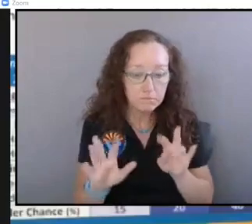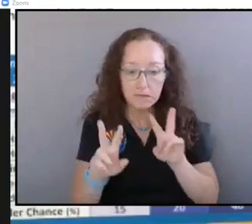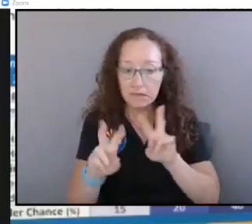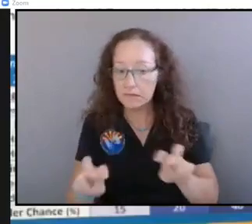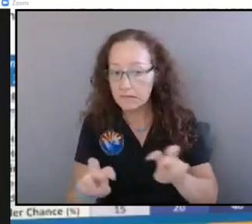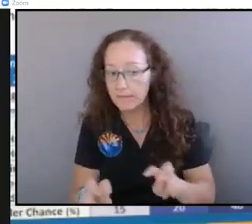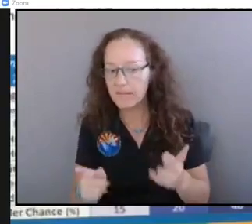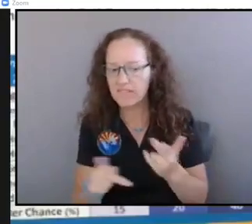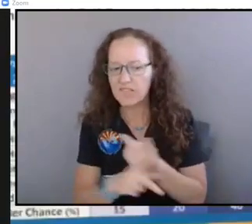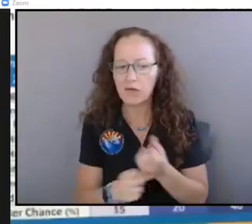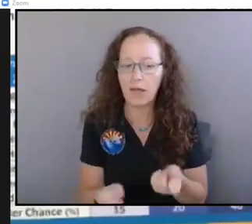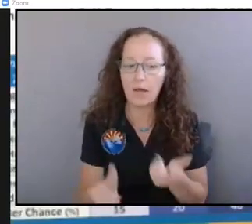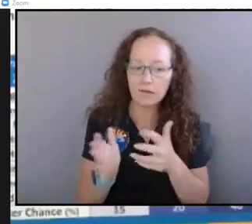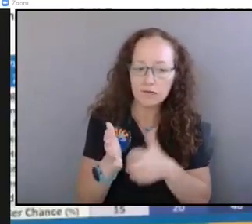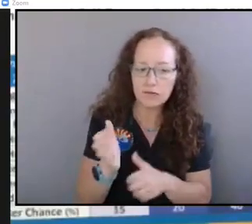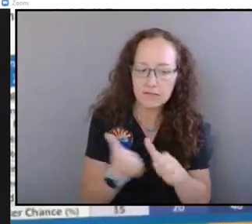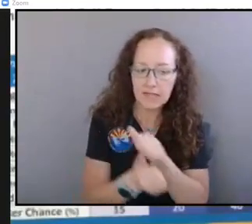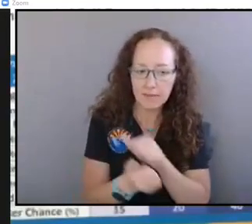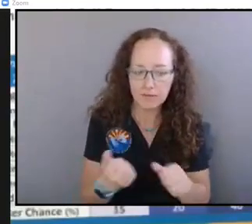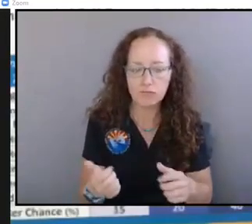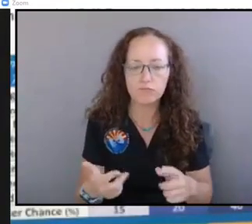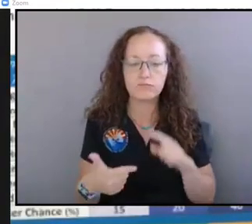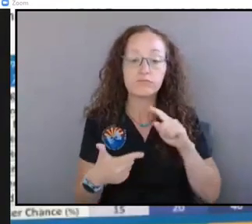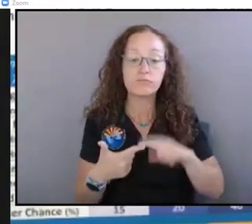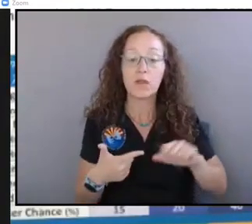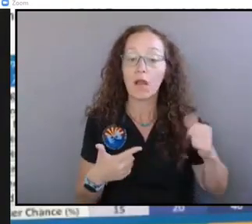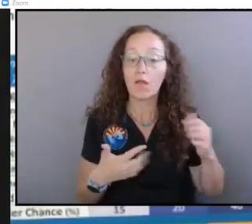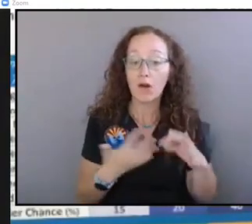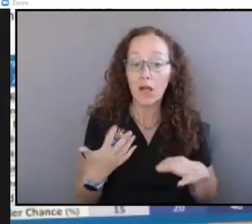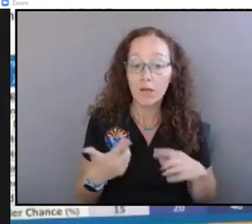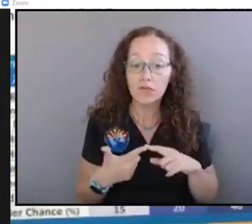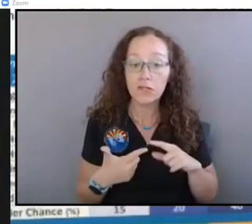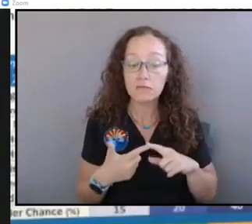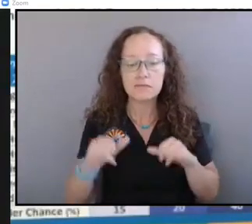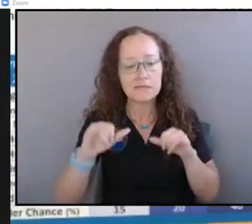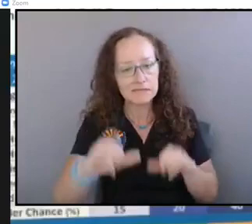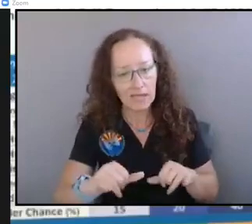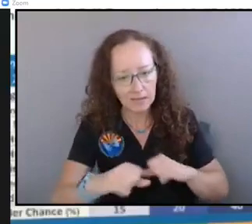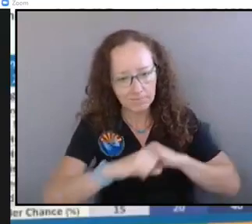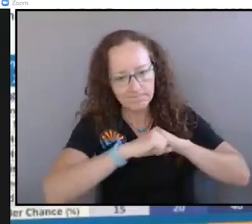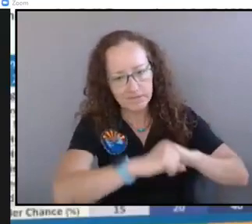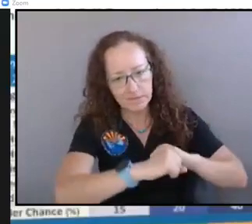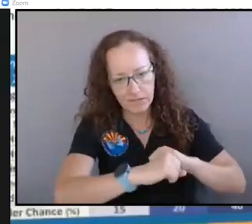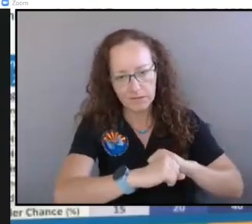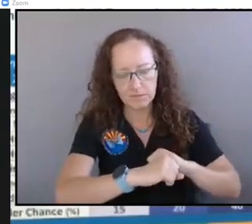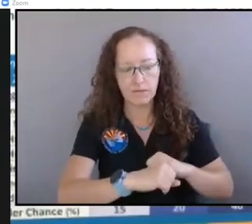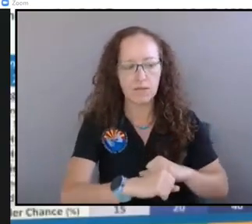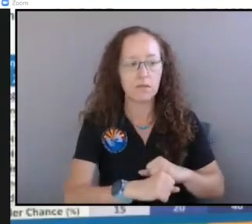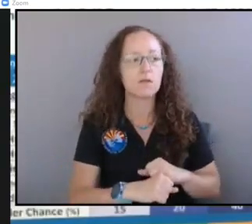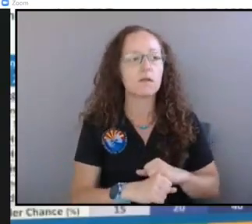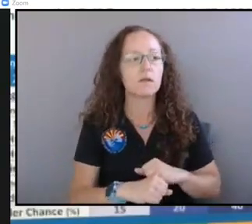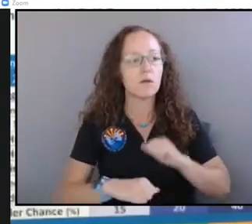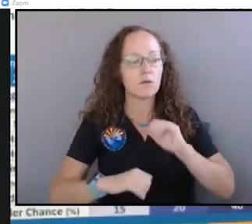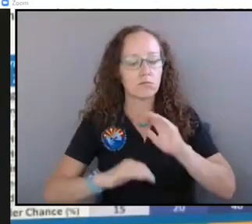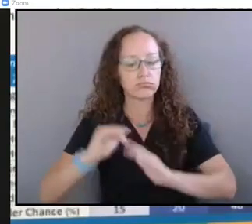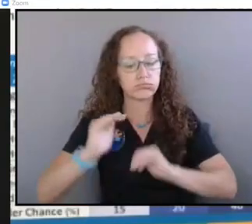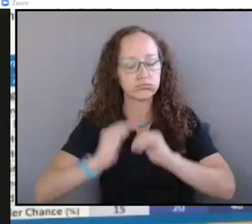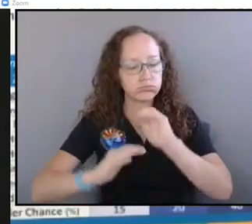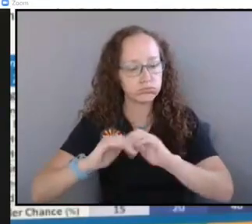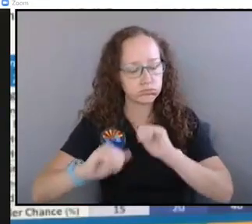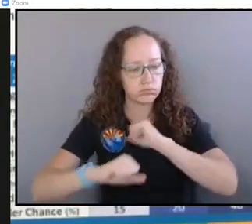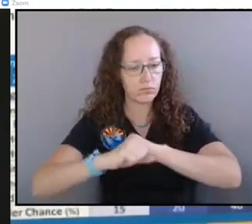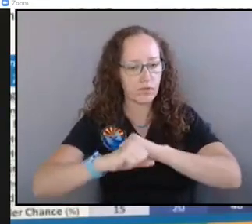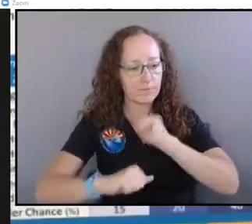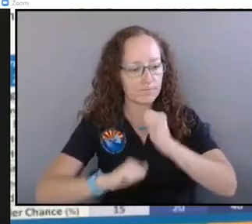and defend. So once the structure protection's in place, the fire's coming, operation says, yep, we need this area to